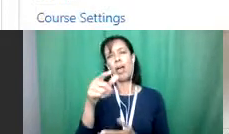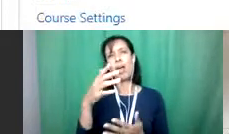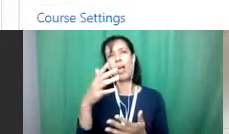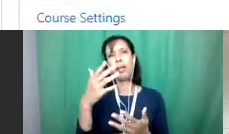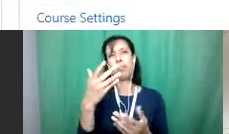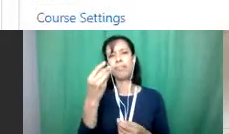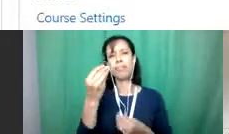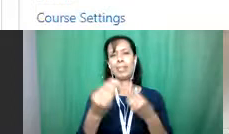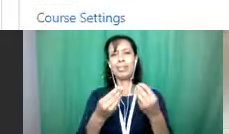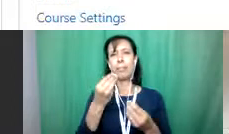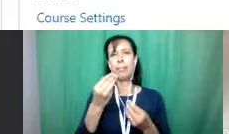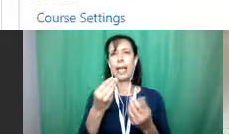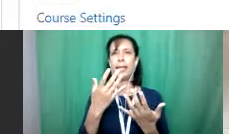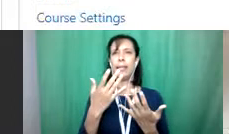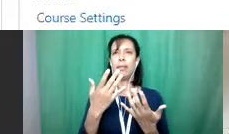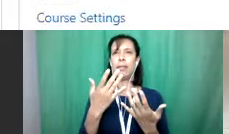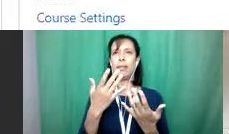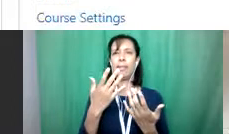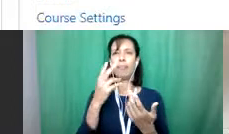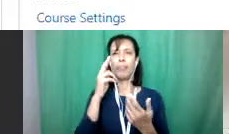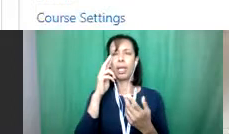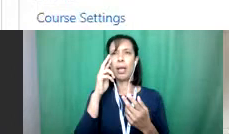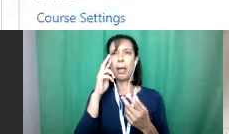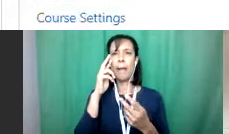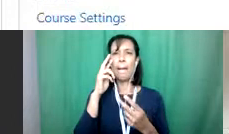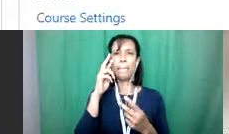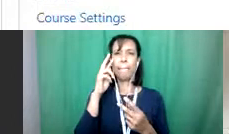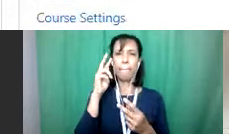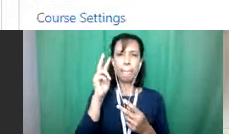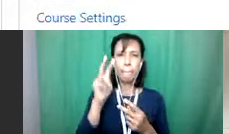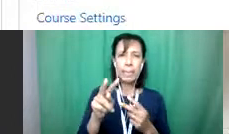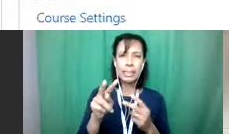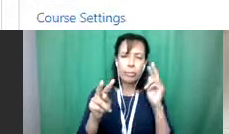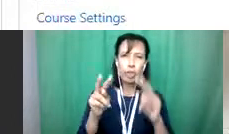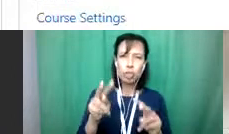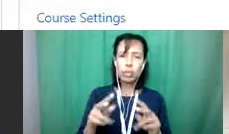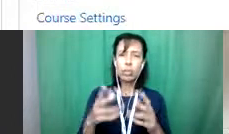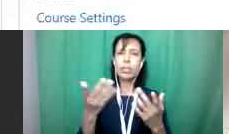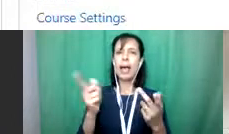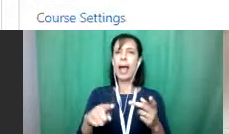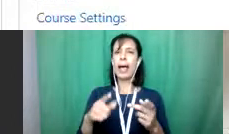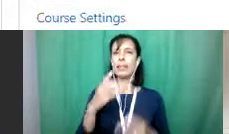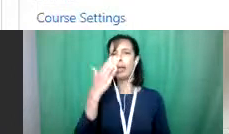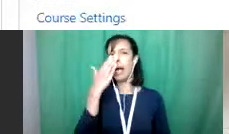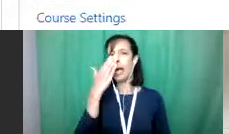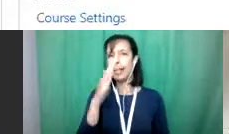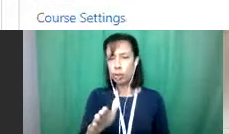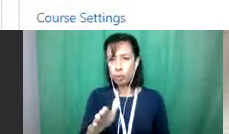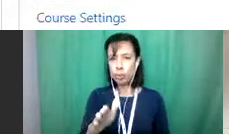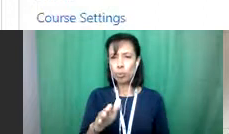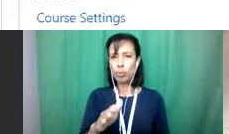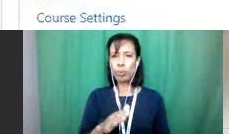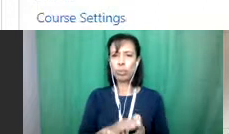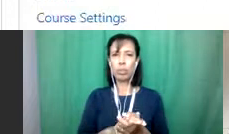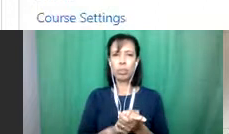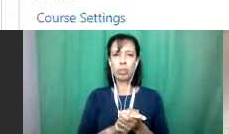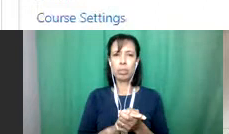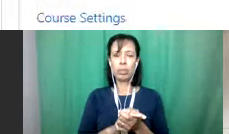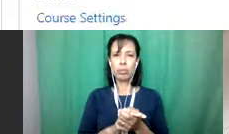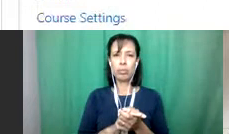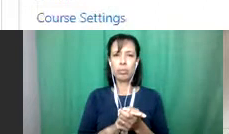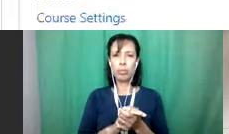and attitudes. So the first one there, the Coulter one, is called PE should be an integral part of each school day, parents